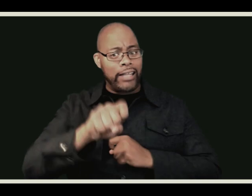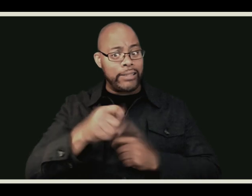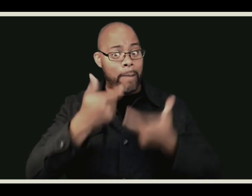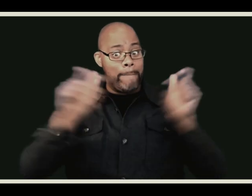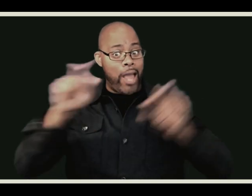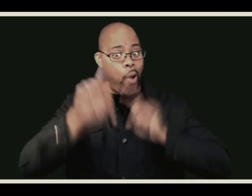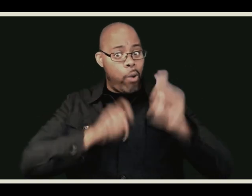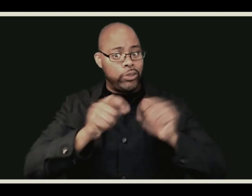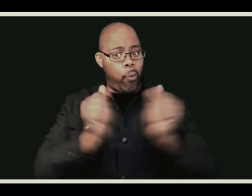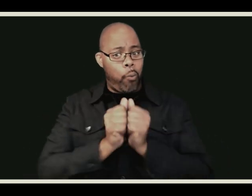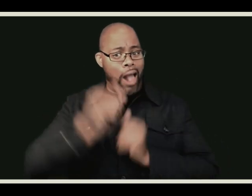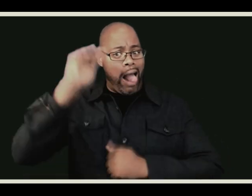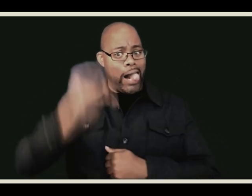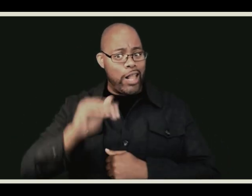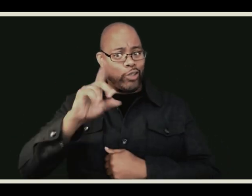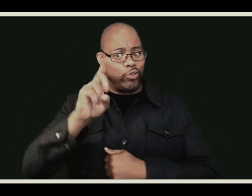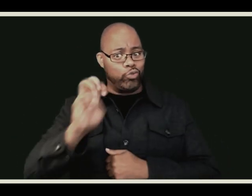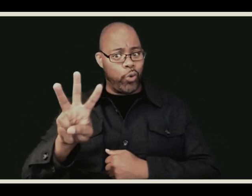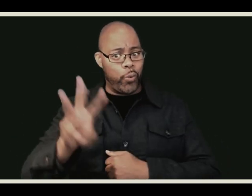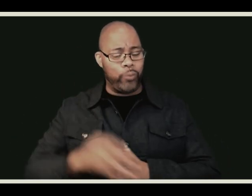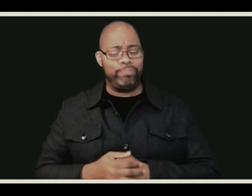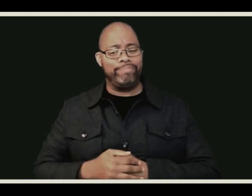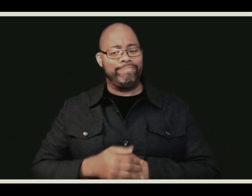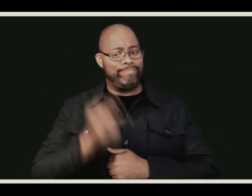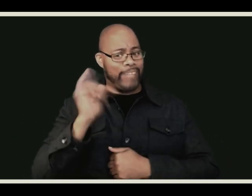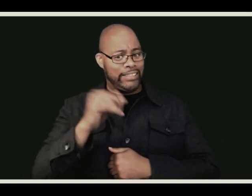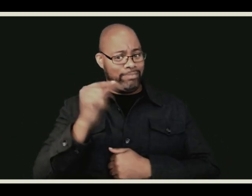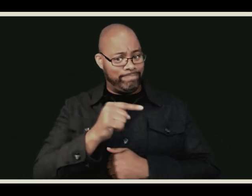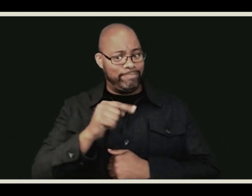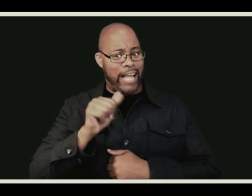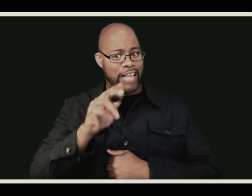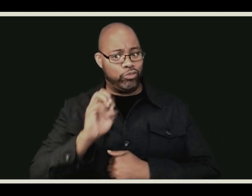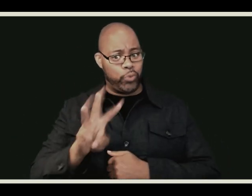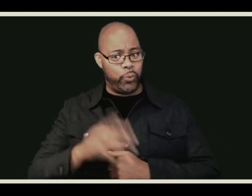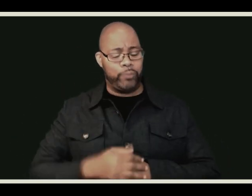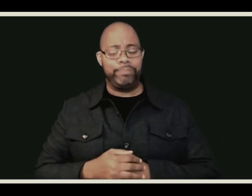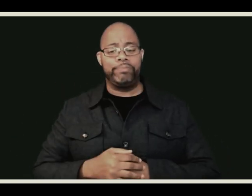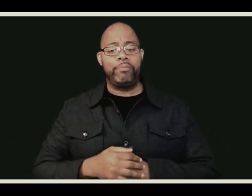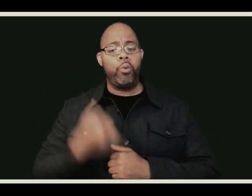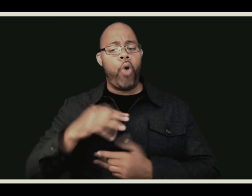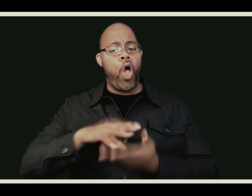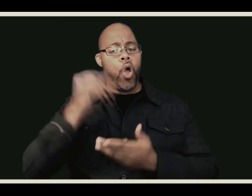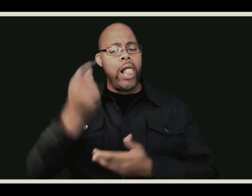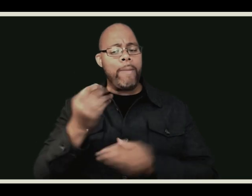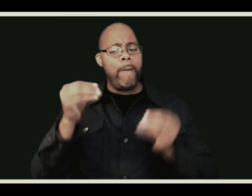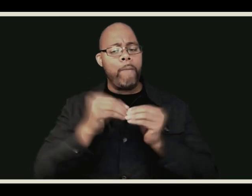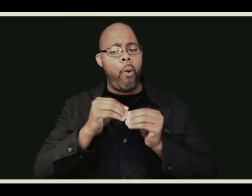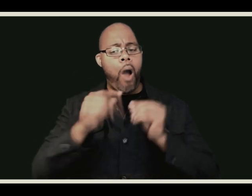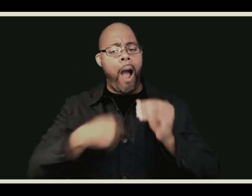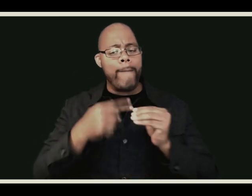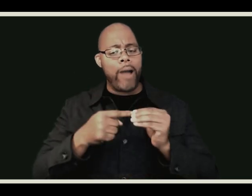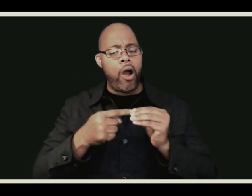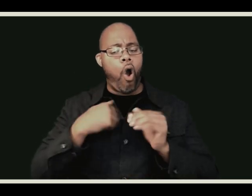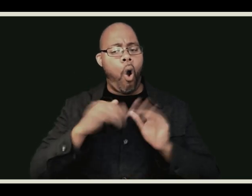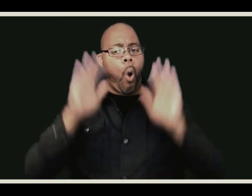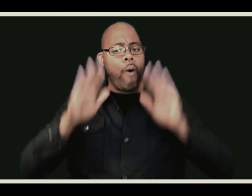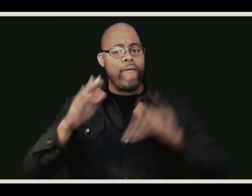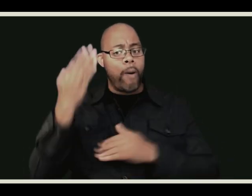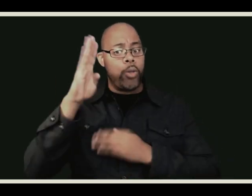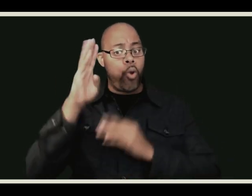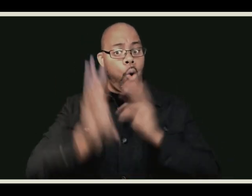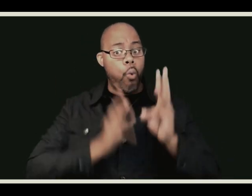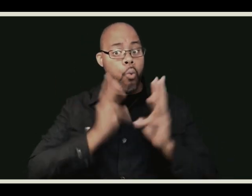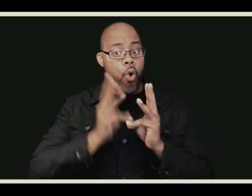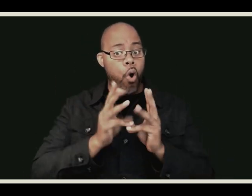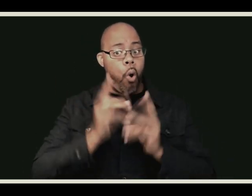big questions with little Drew. That's me. And we're going to learn a little bit more about our wonderful blue